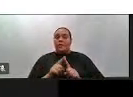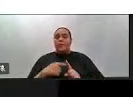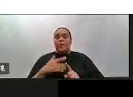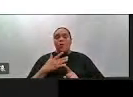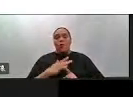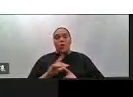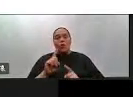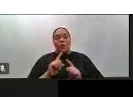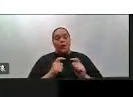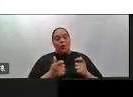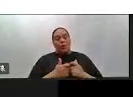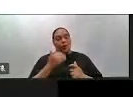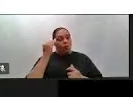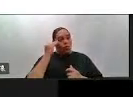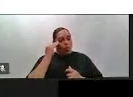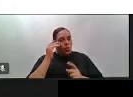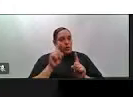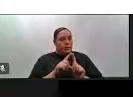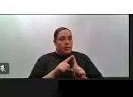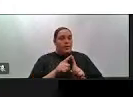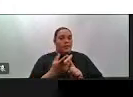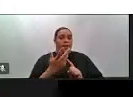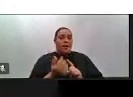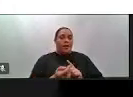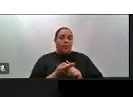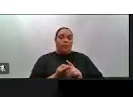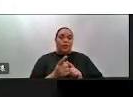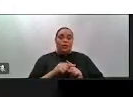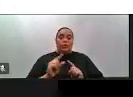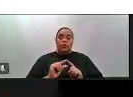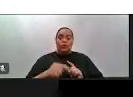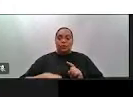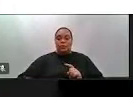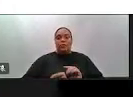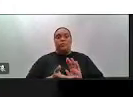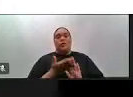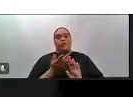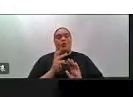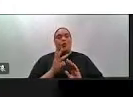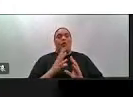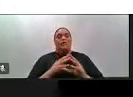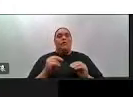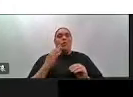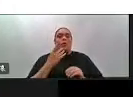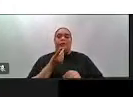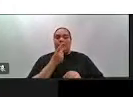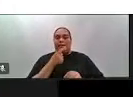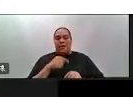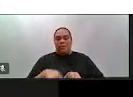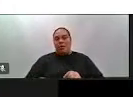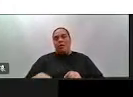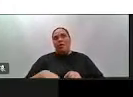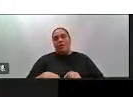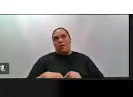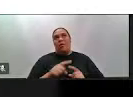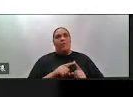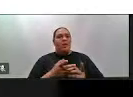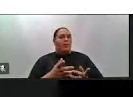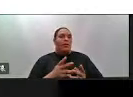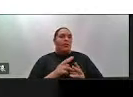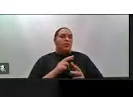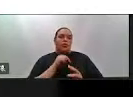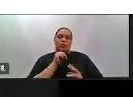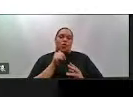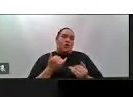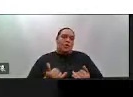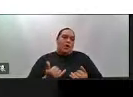the committee to note also that there is a upcoming vacancy which expires in December, but that's not the current